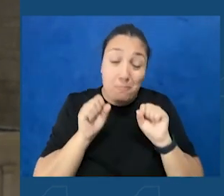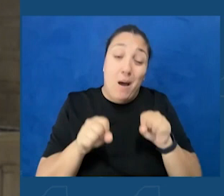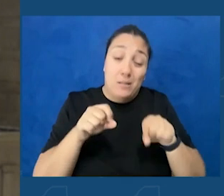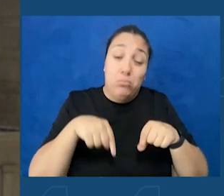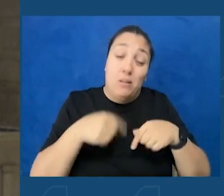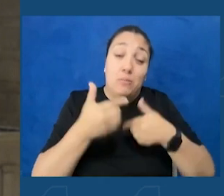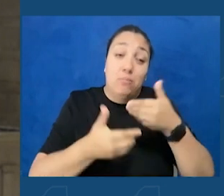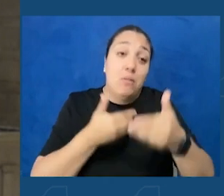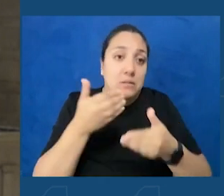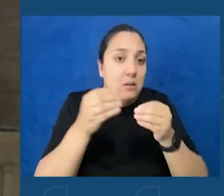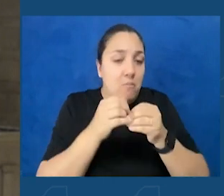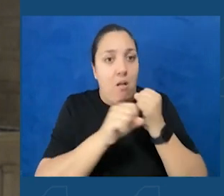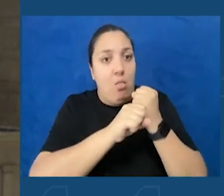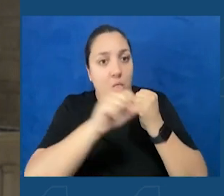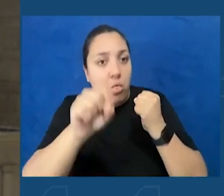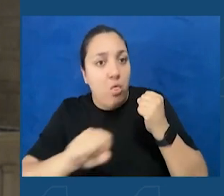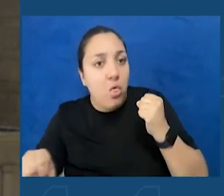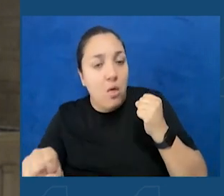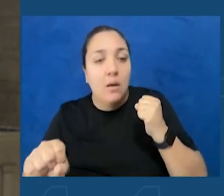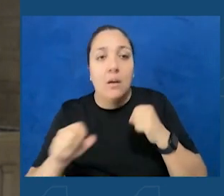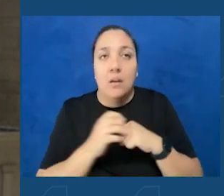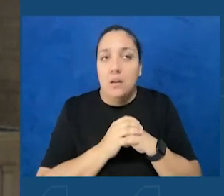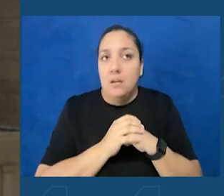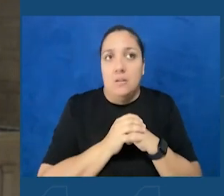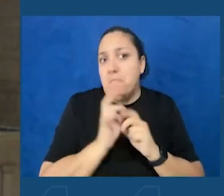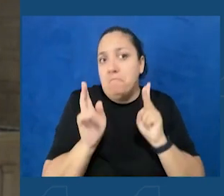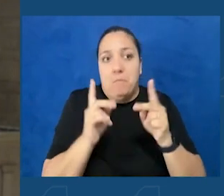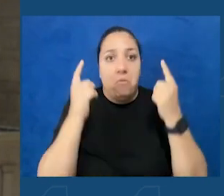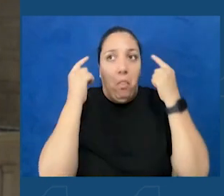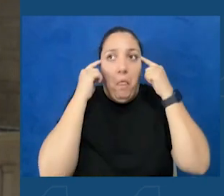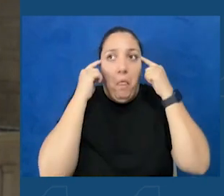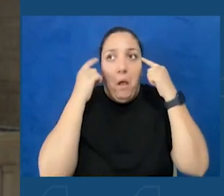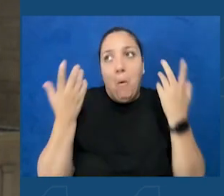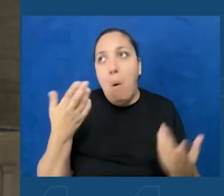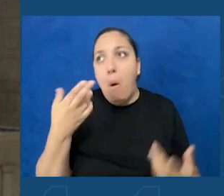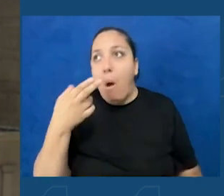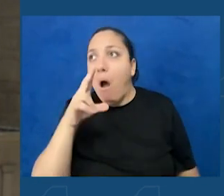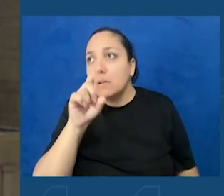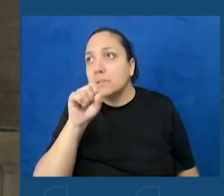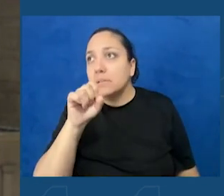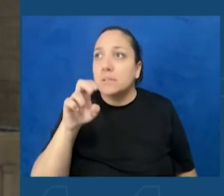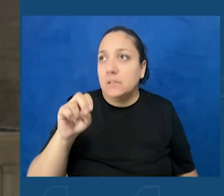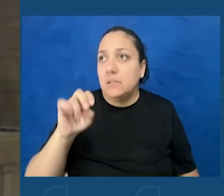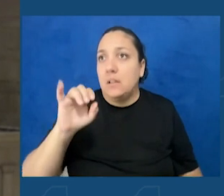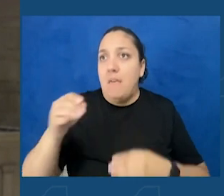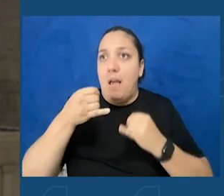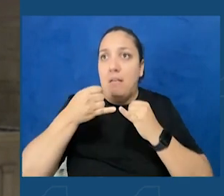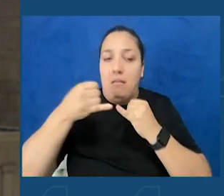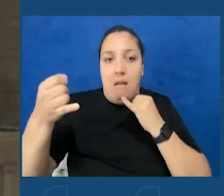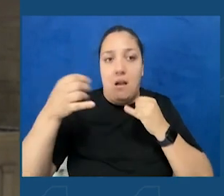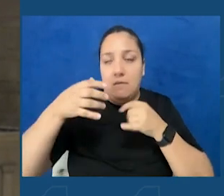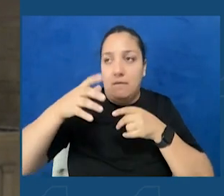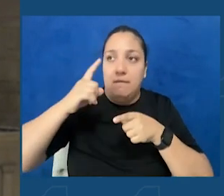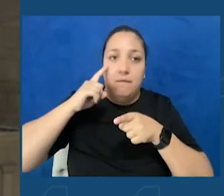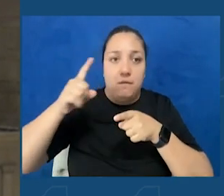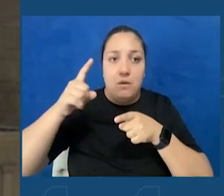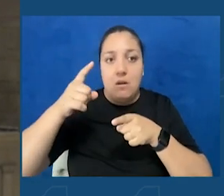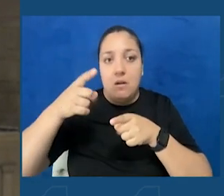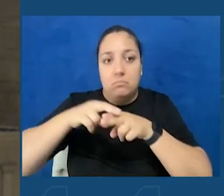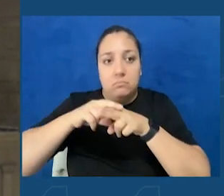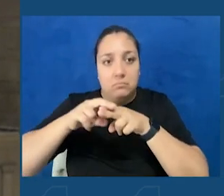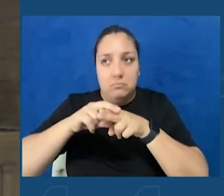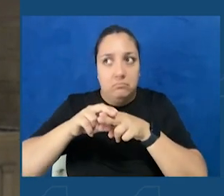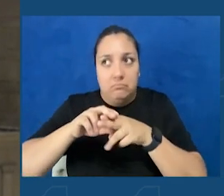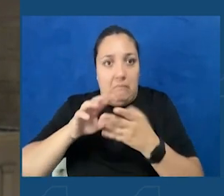not anticipate that not just the Hudson Line, where we just greeted visitors and our commuters today, but also Amtrak. No one could have foreseen that it would